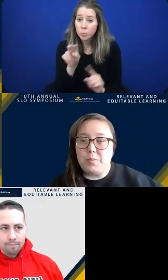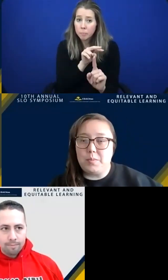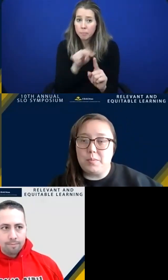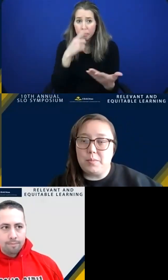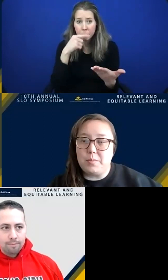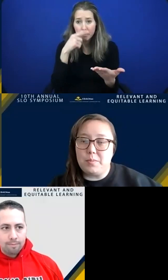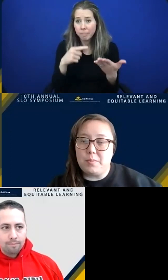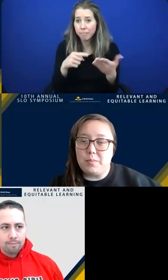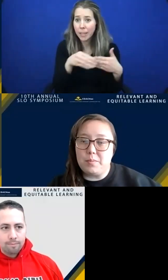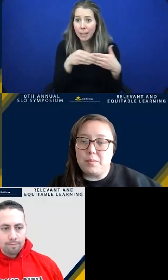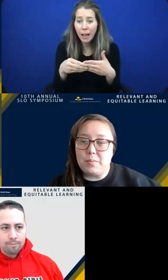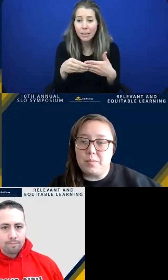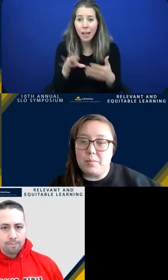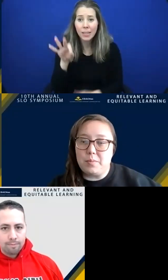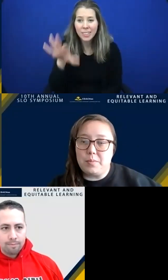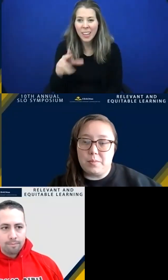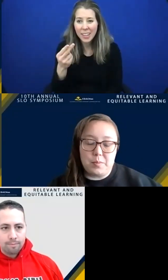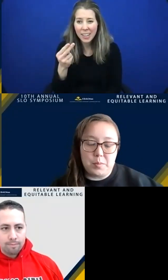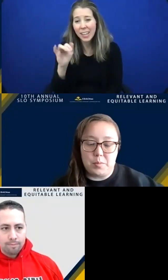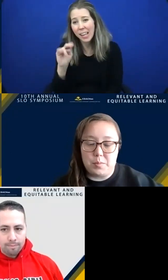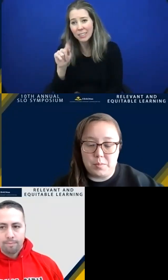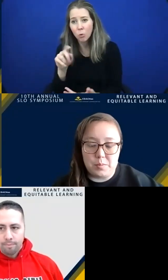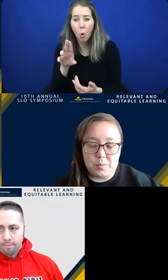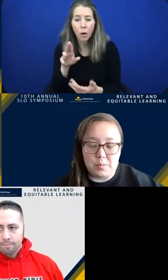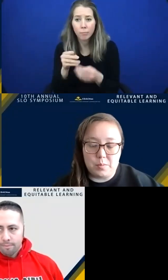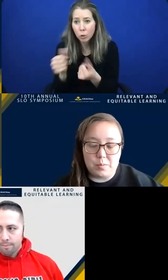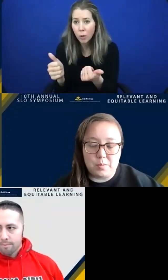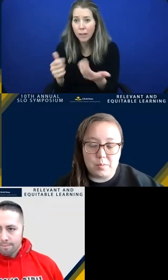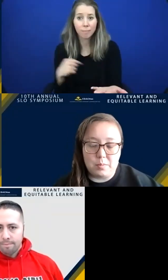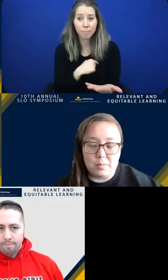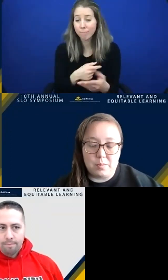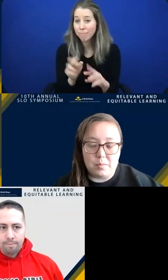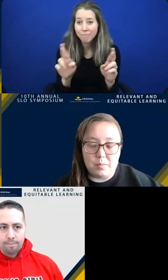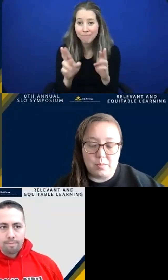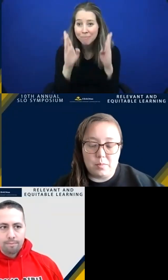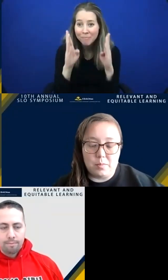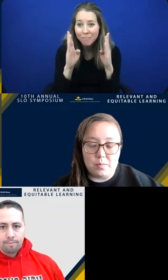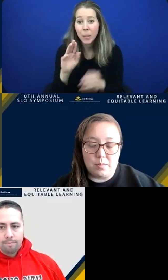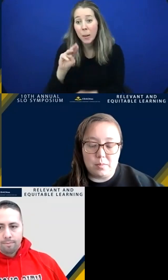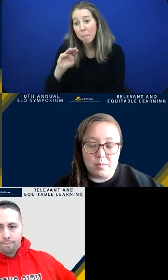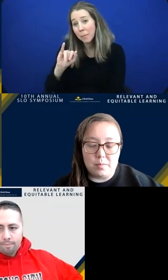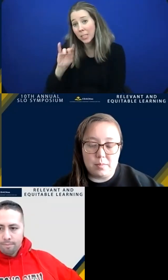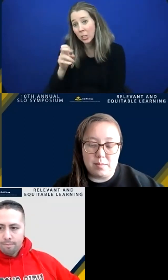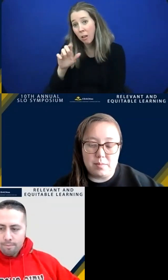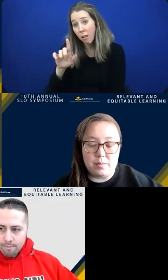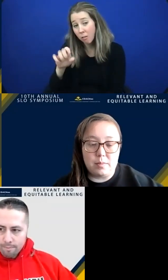a hint, a strategy, we are all ears. Michelle, would you like to start? You're first on my list